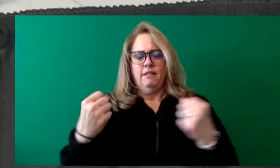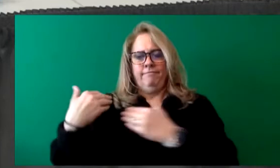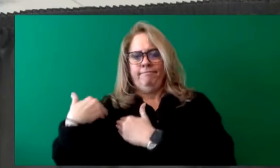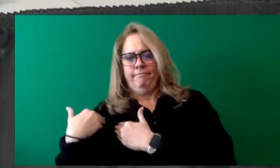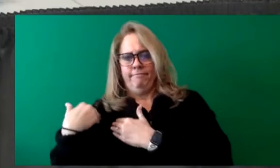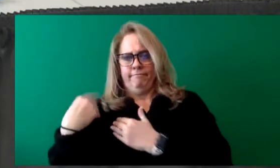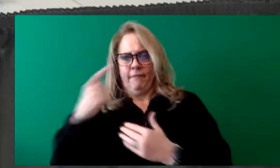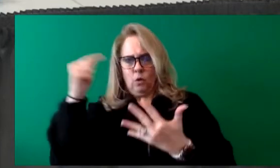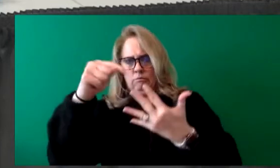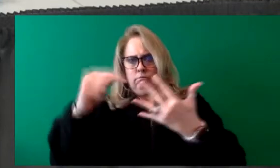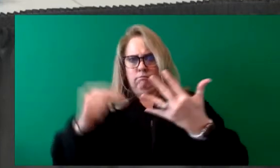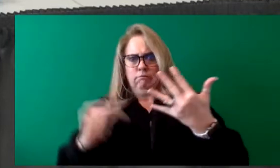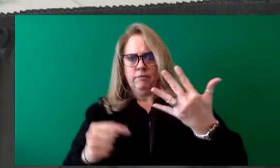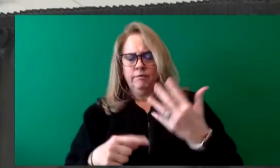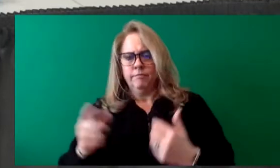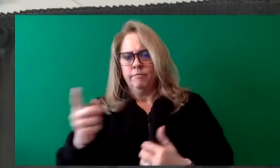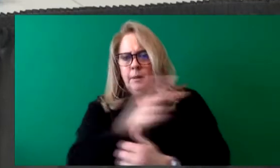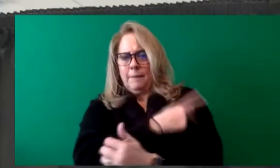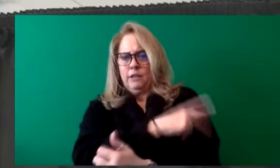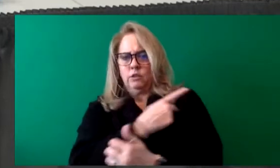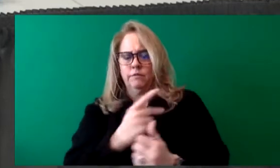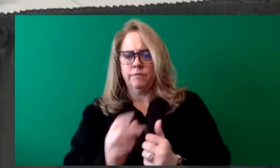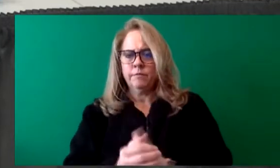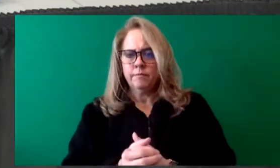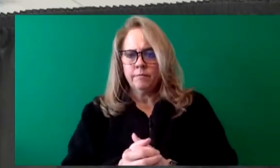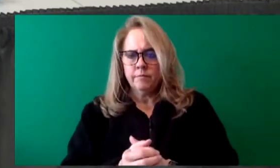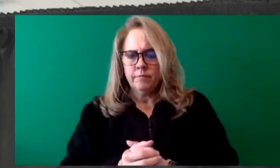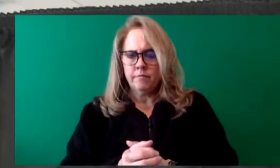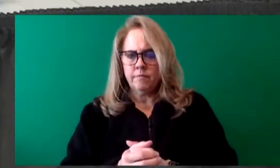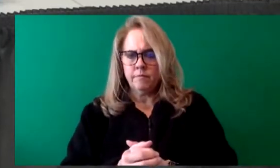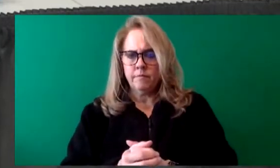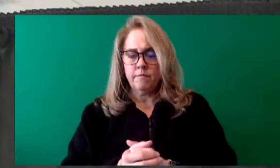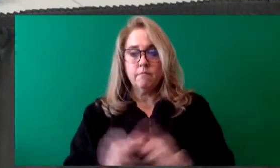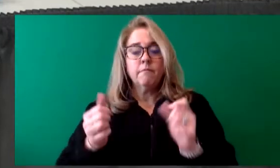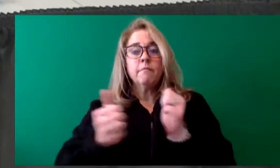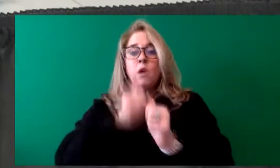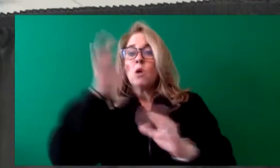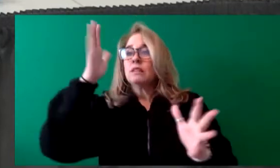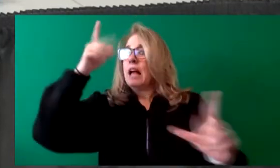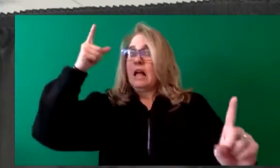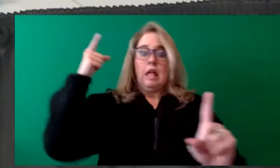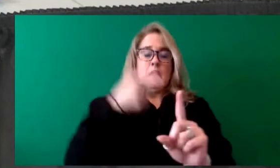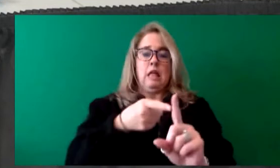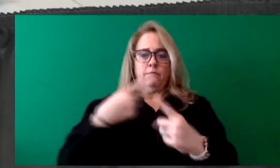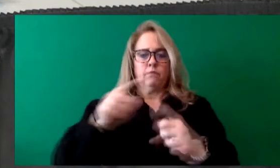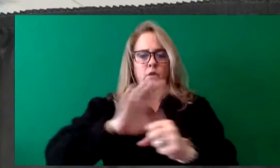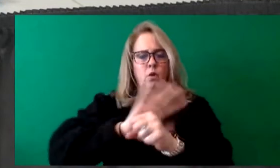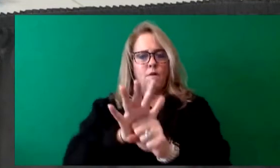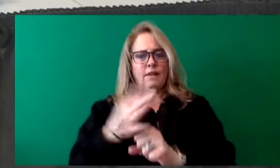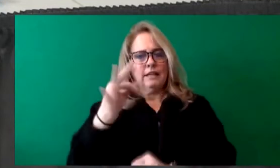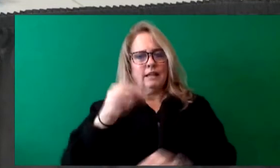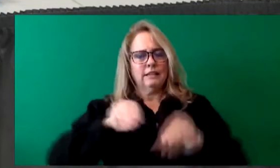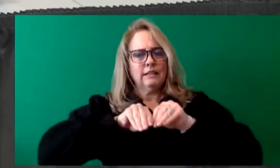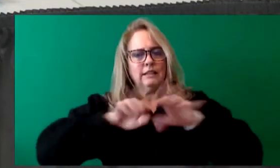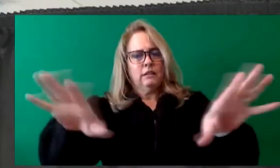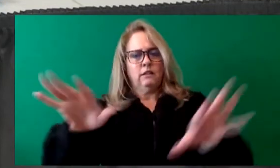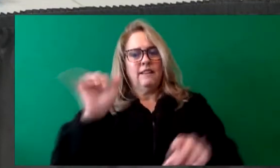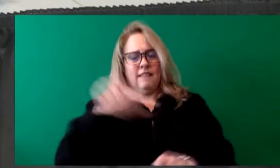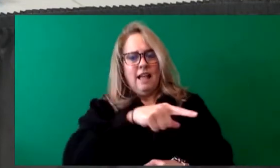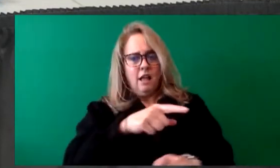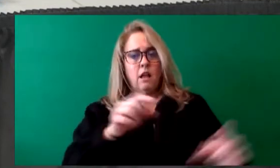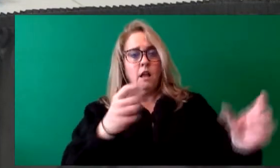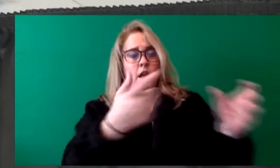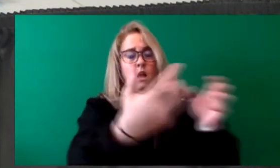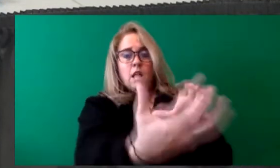responsible for, and also particularly during the COVID-19 pandemic. It seems that the